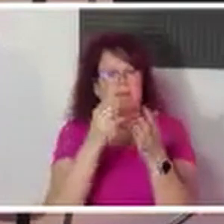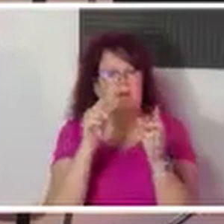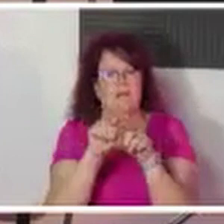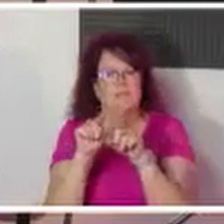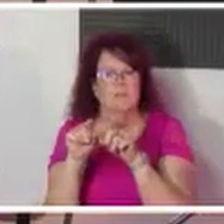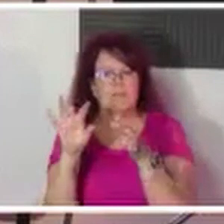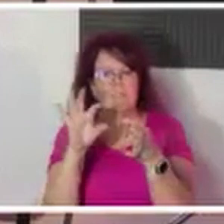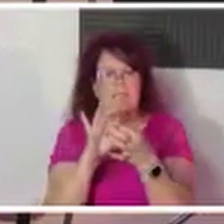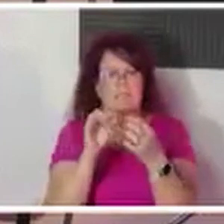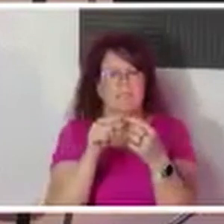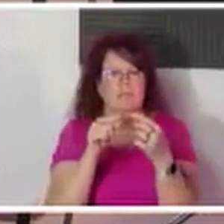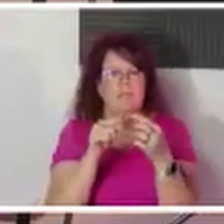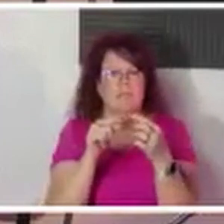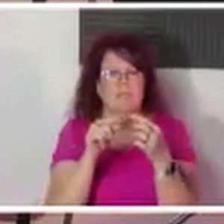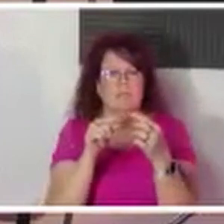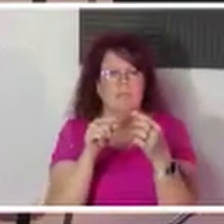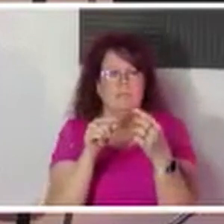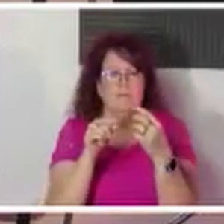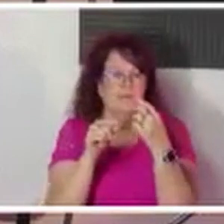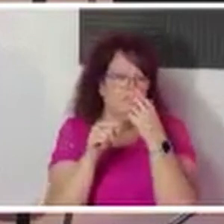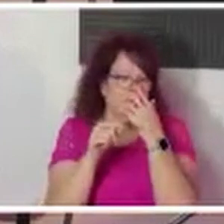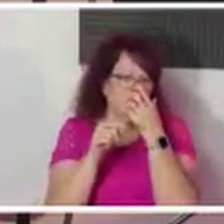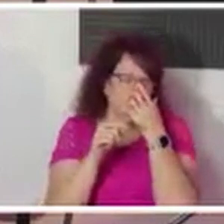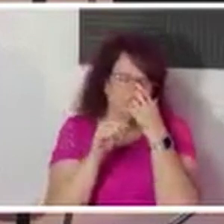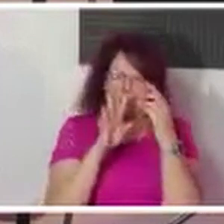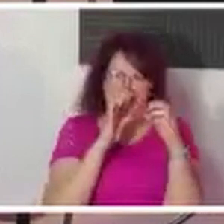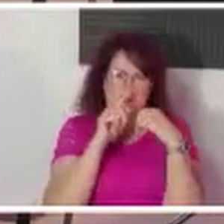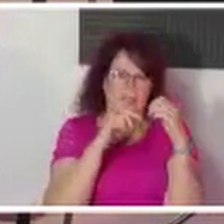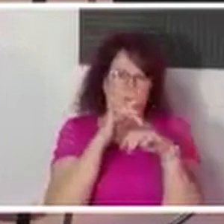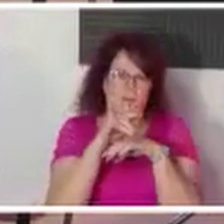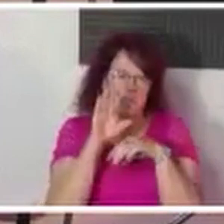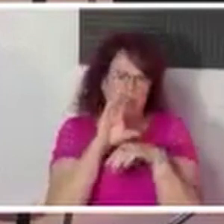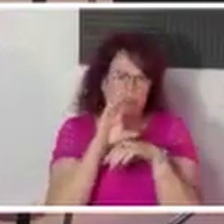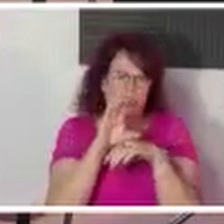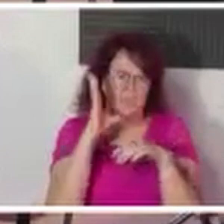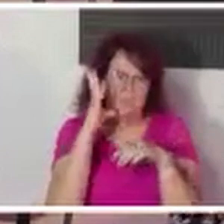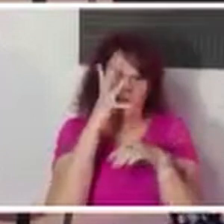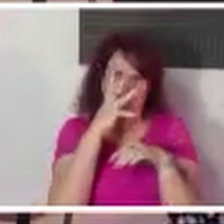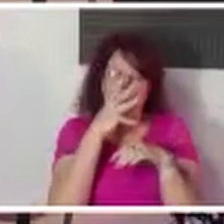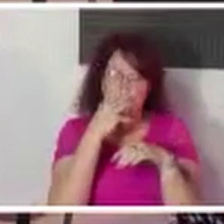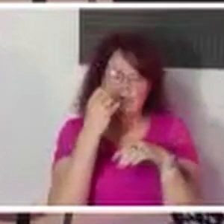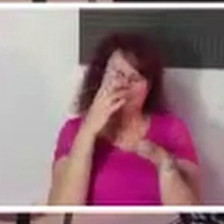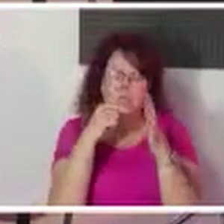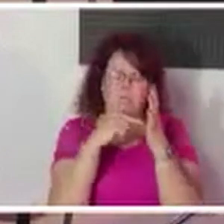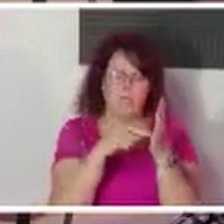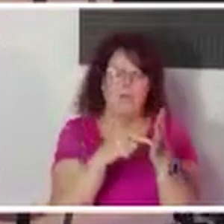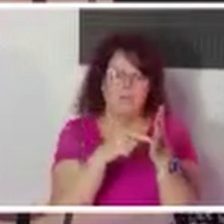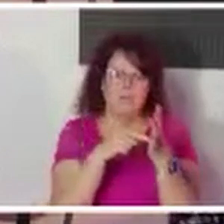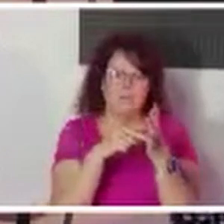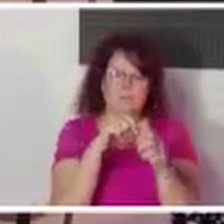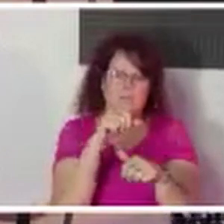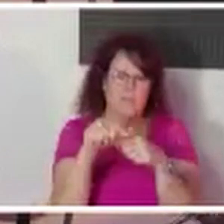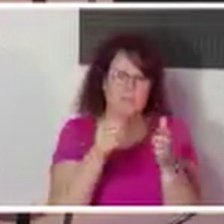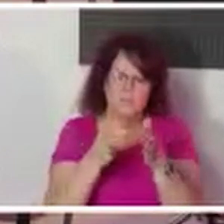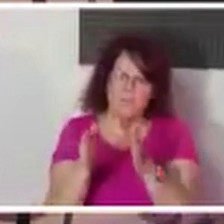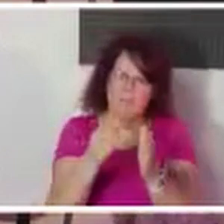to in Acts 4, whenever they talk about the early church and what a beautiful model for community that social capital is, right? Where they had everything in